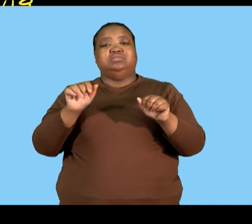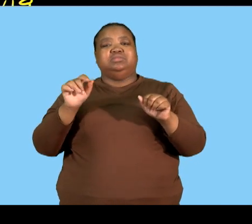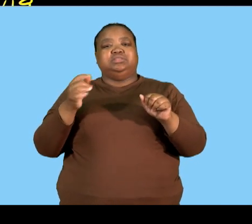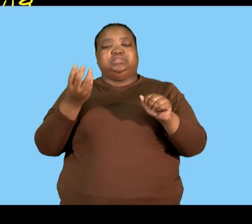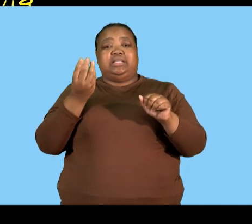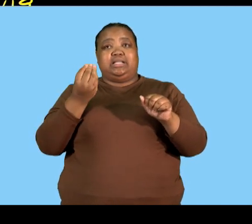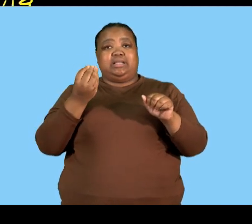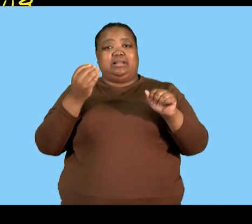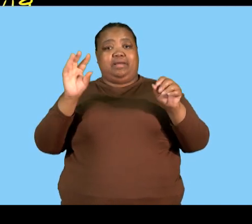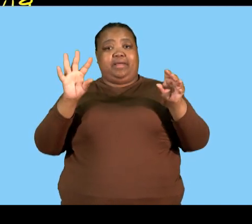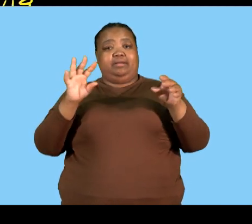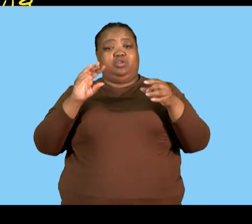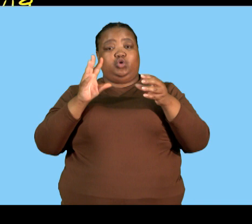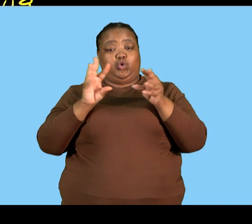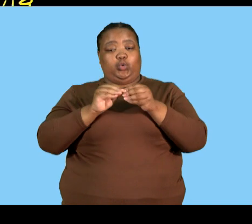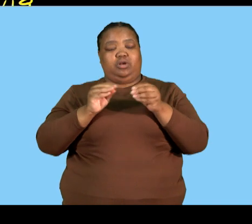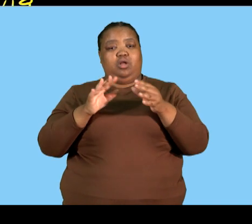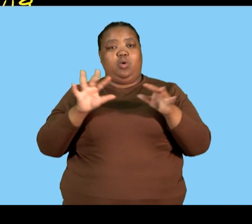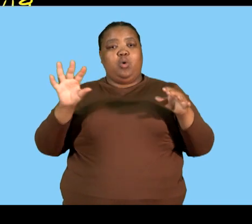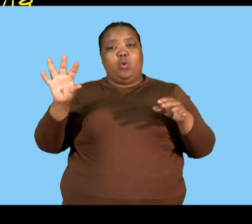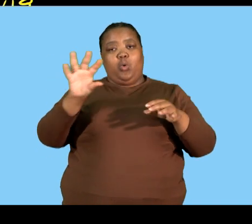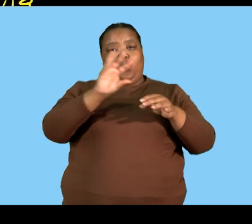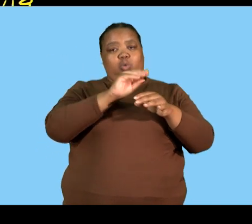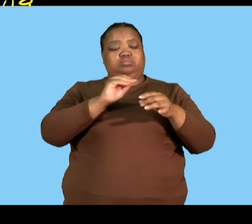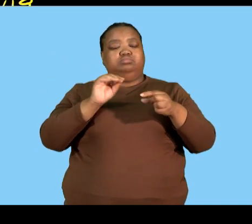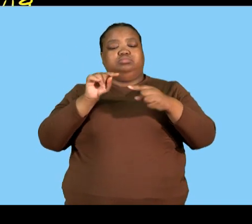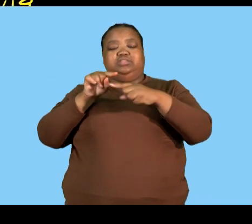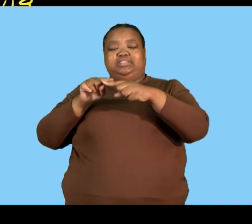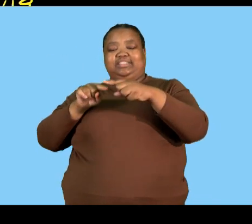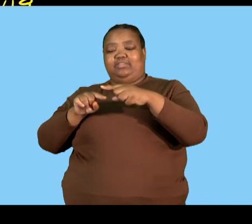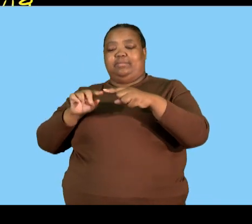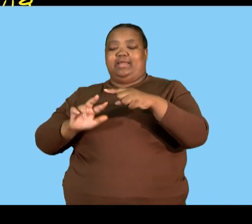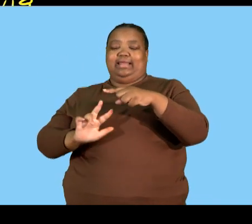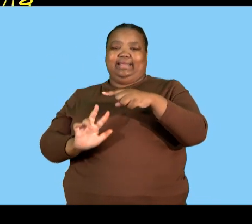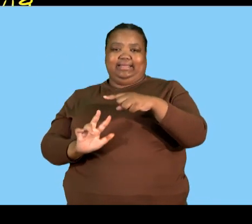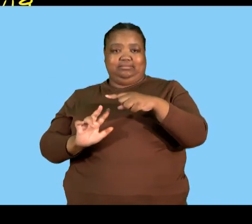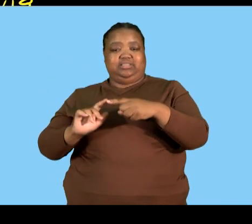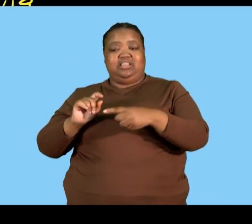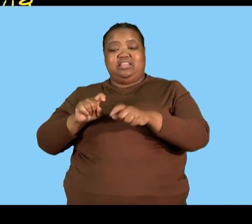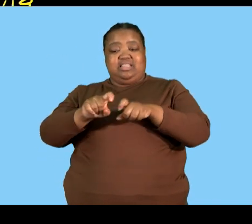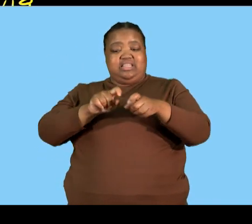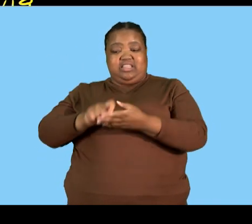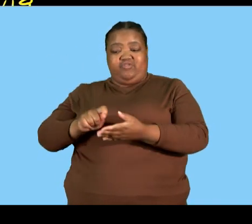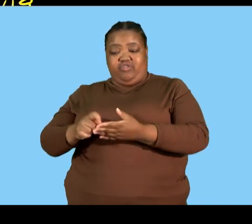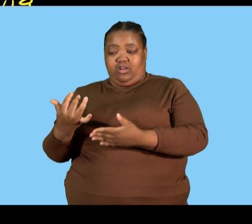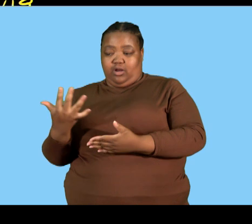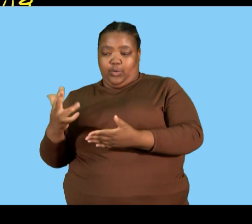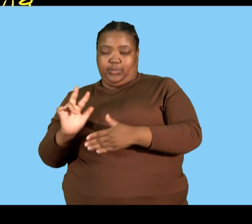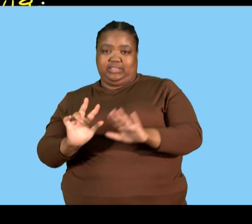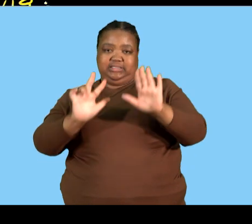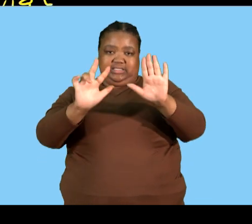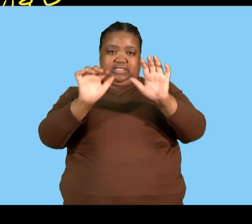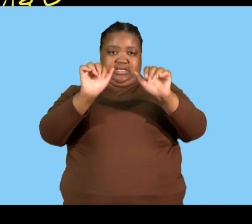be divided by 8 because they've said to us they wrote 8 tests. So now adding the sum